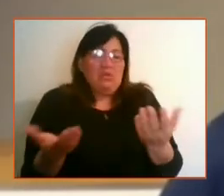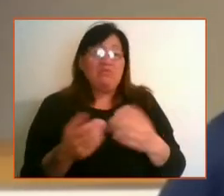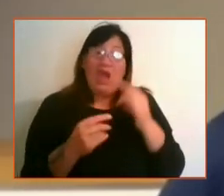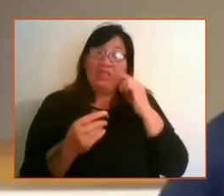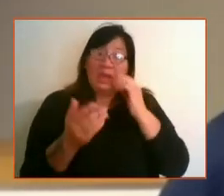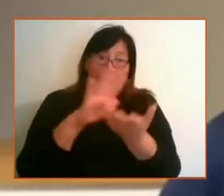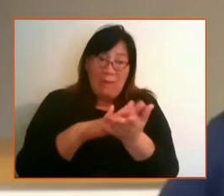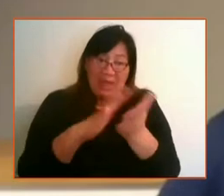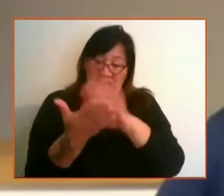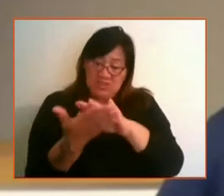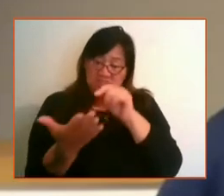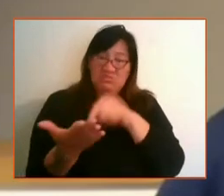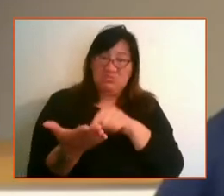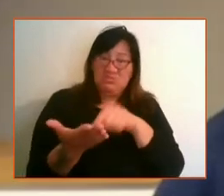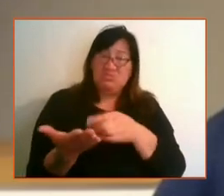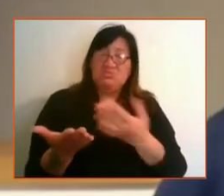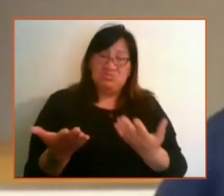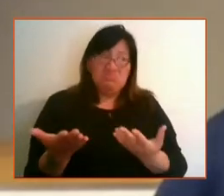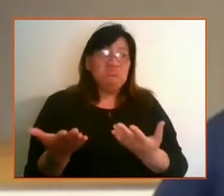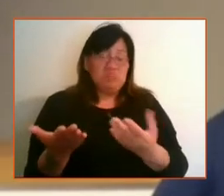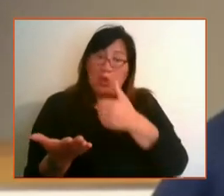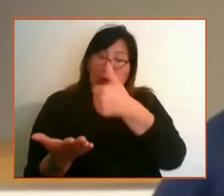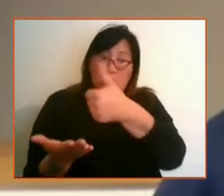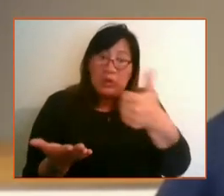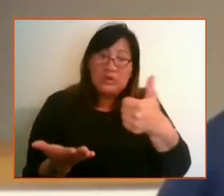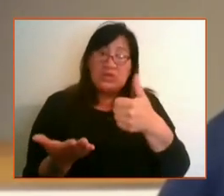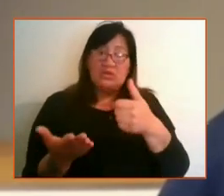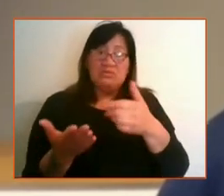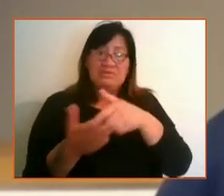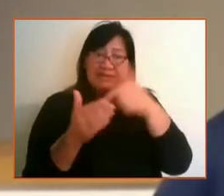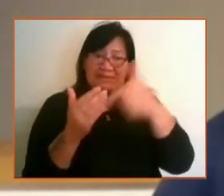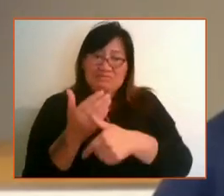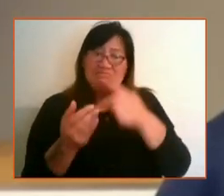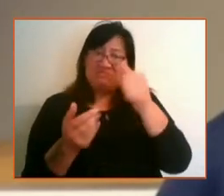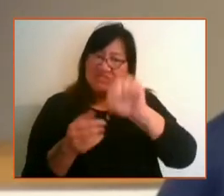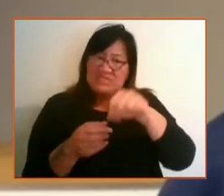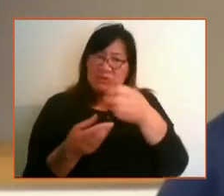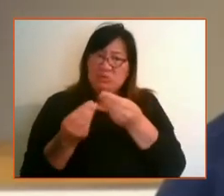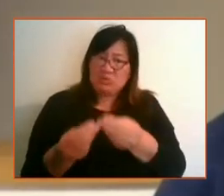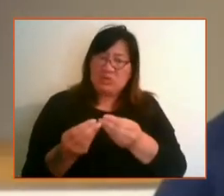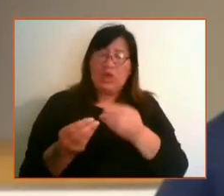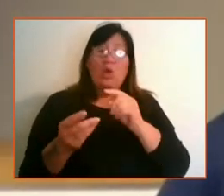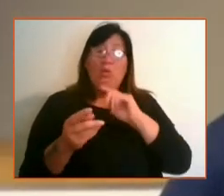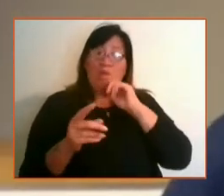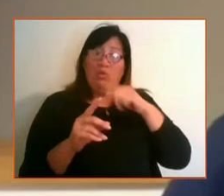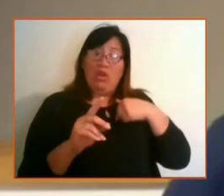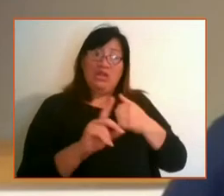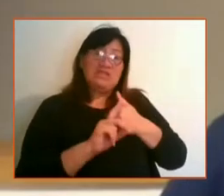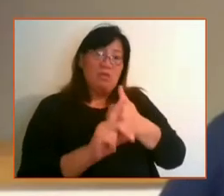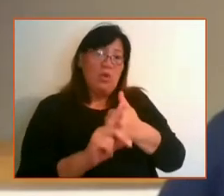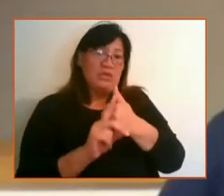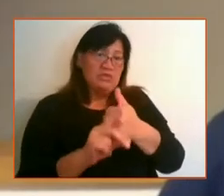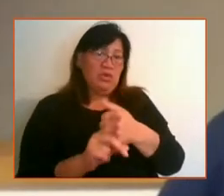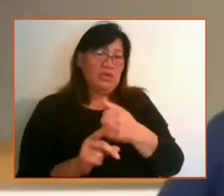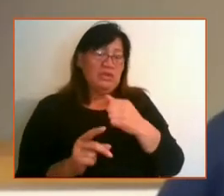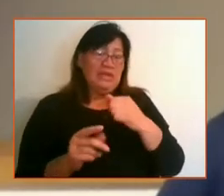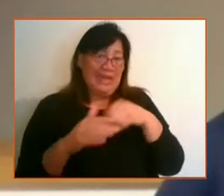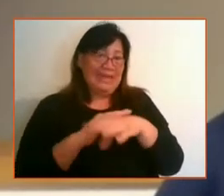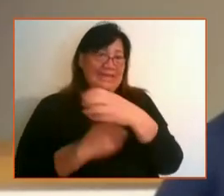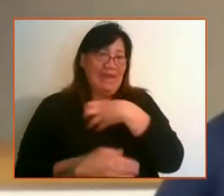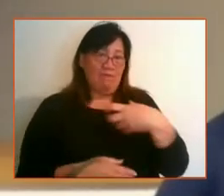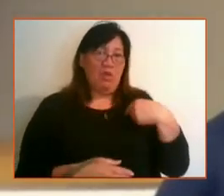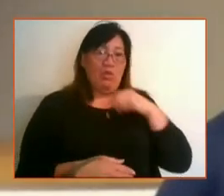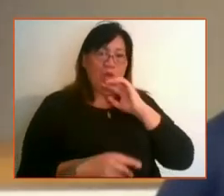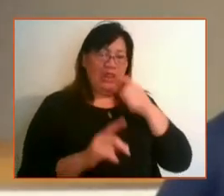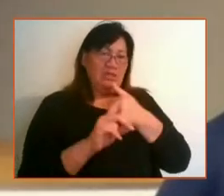together is good and substantial, and we will continue to support it if we're in government. And